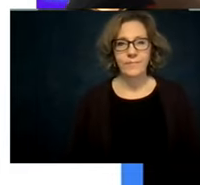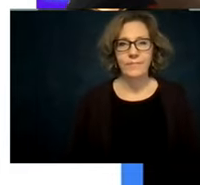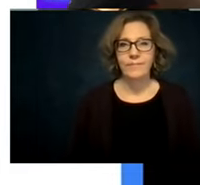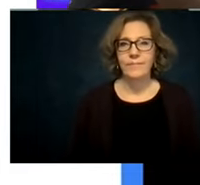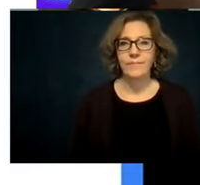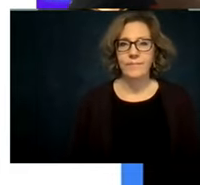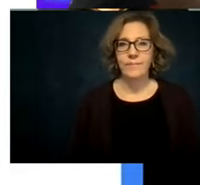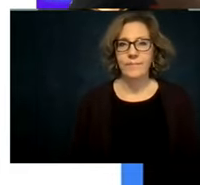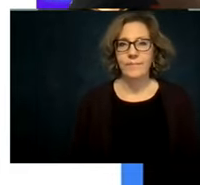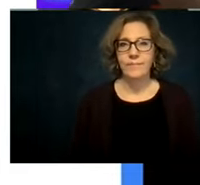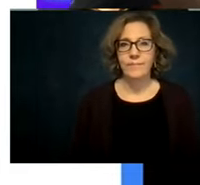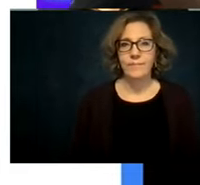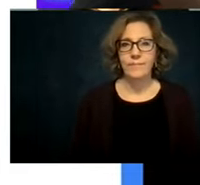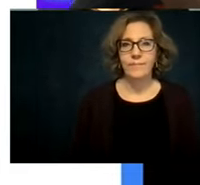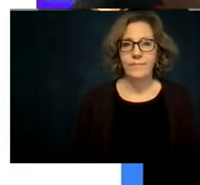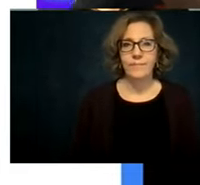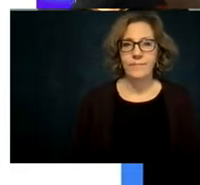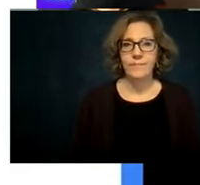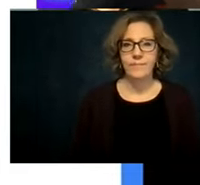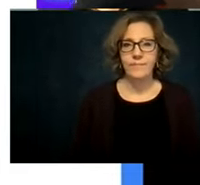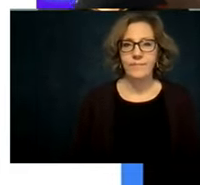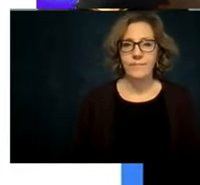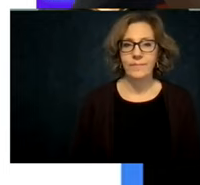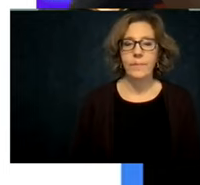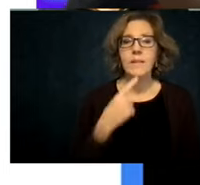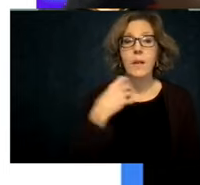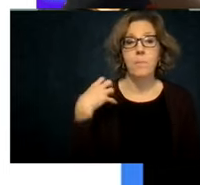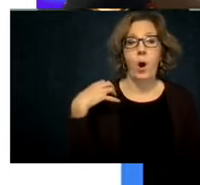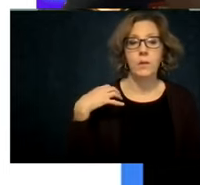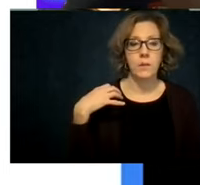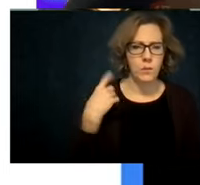So Catherine says bosses change a lot. That's true.